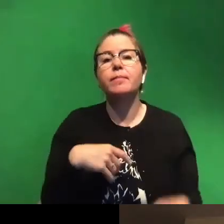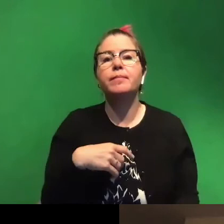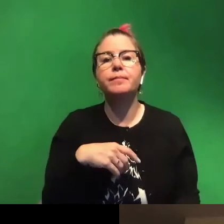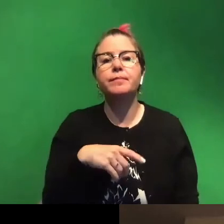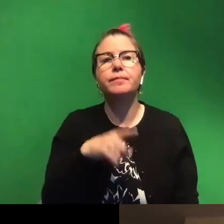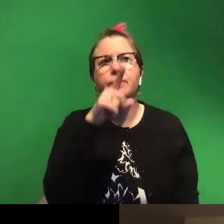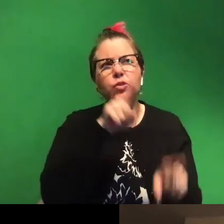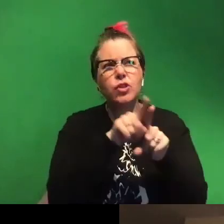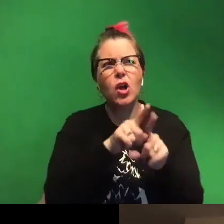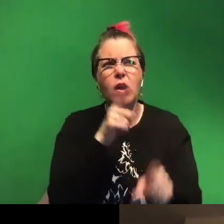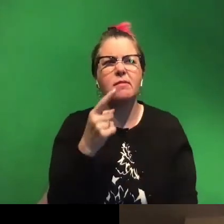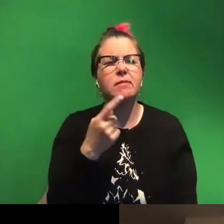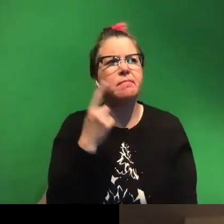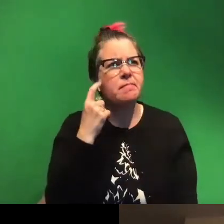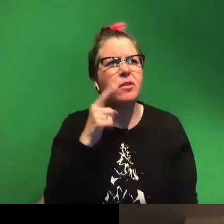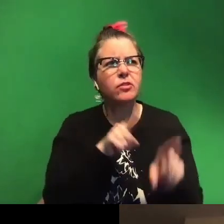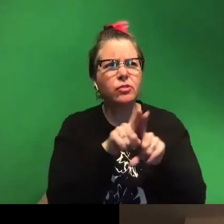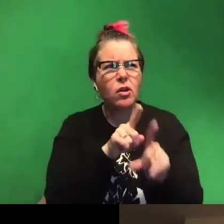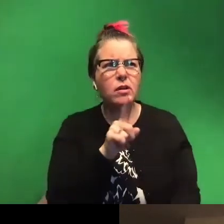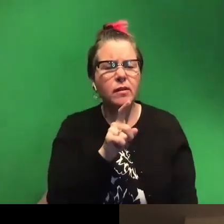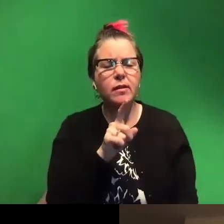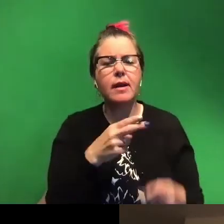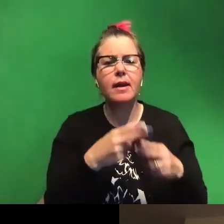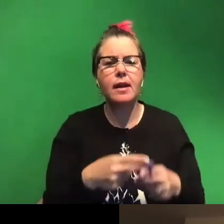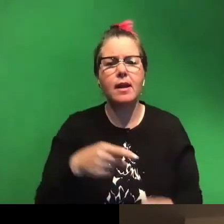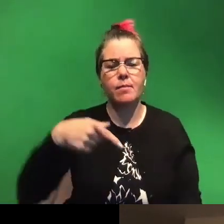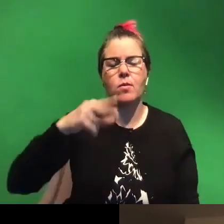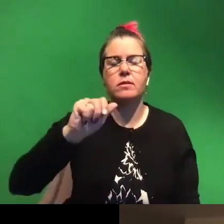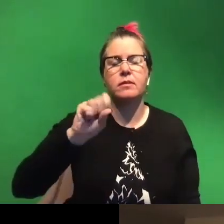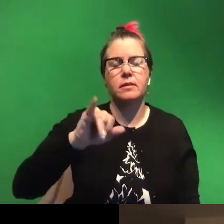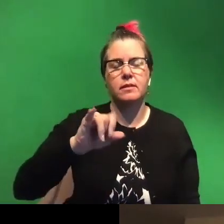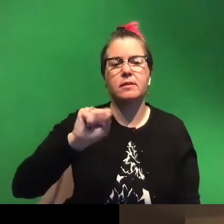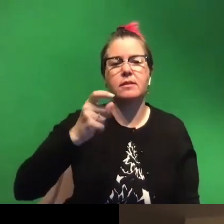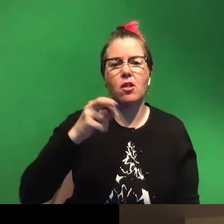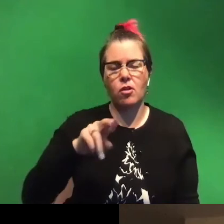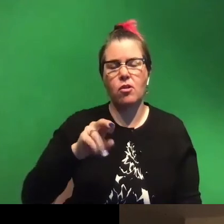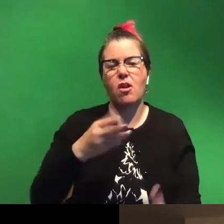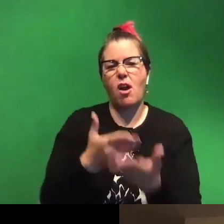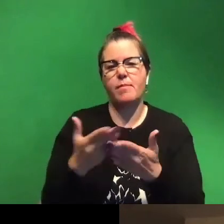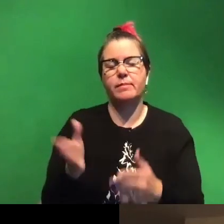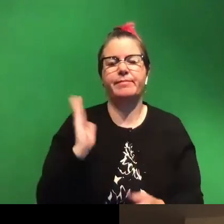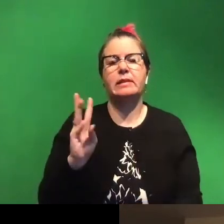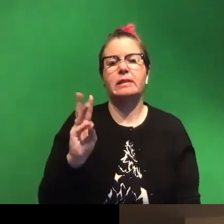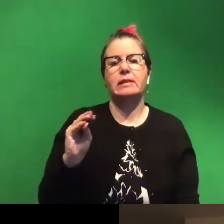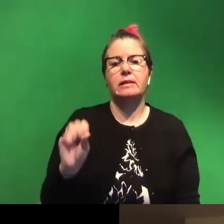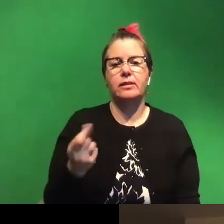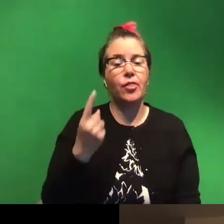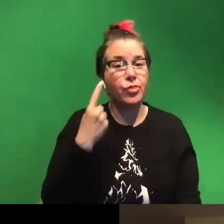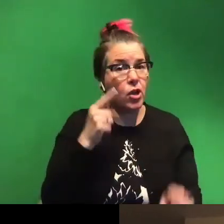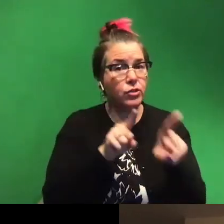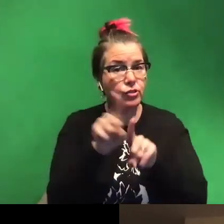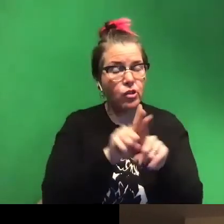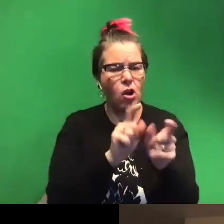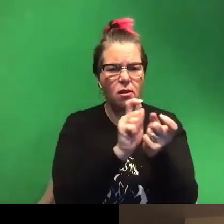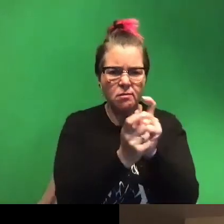you think it's a star. The name is quasi-stellar object because back in the 60s, they thought it was a star that was